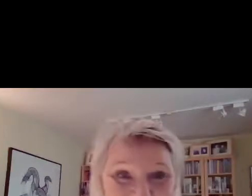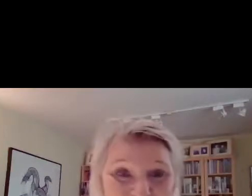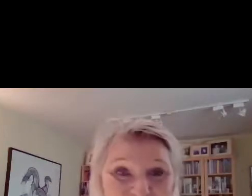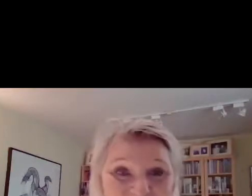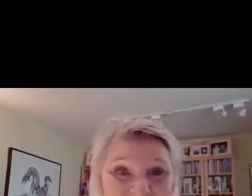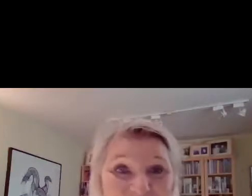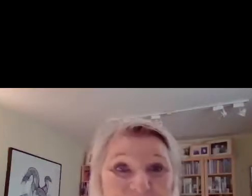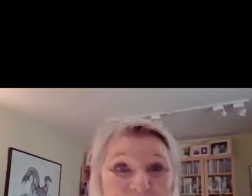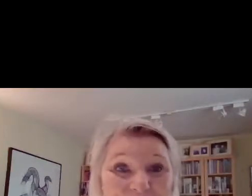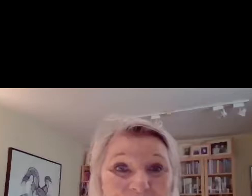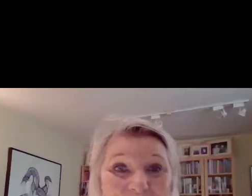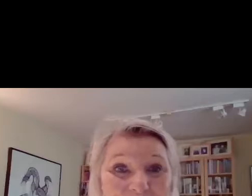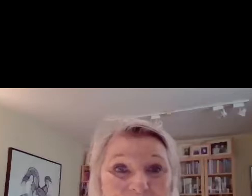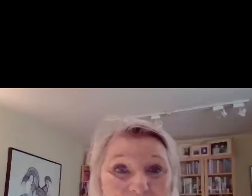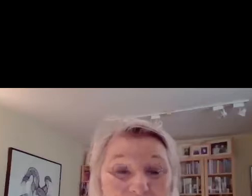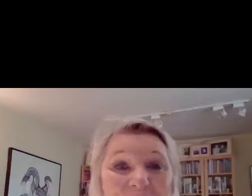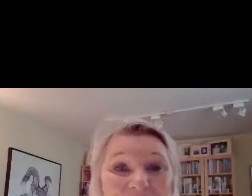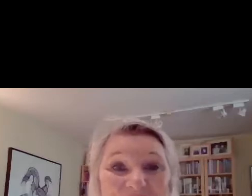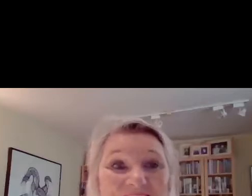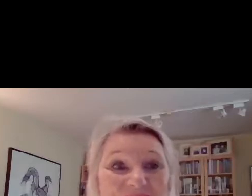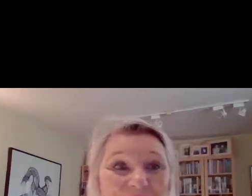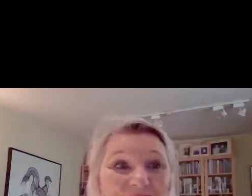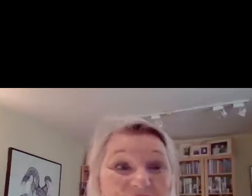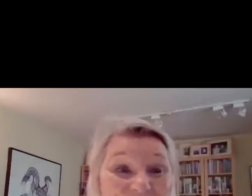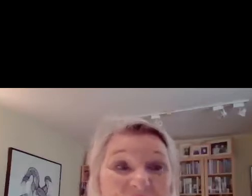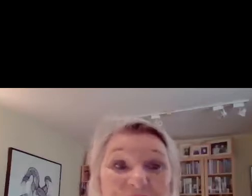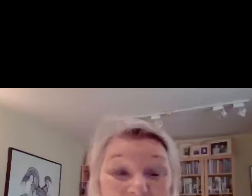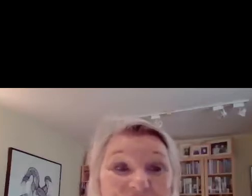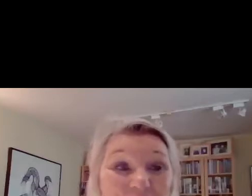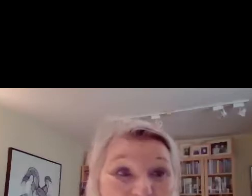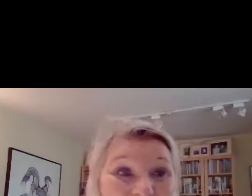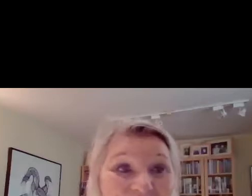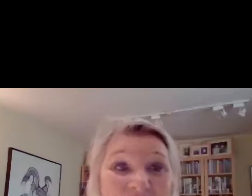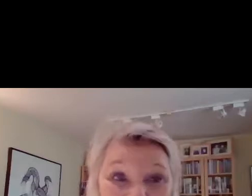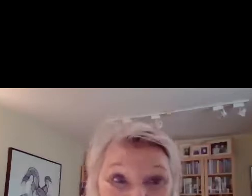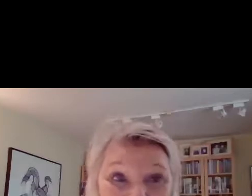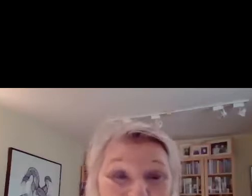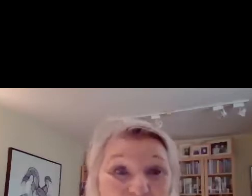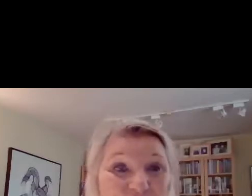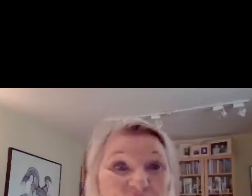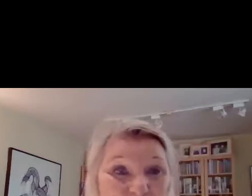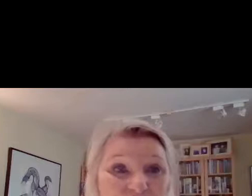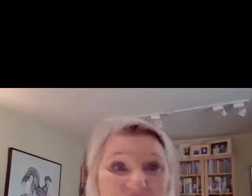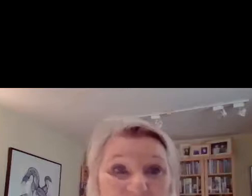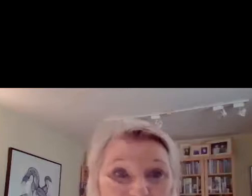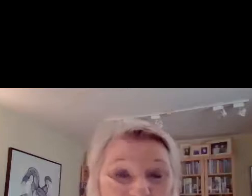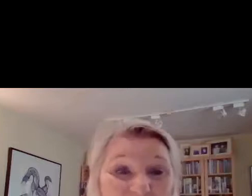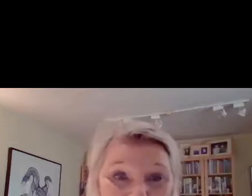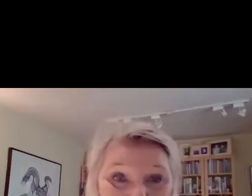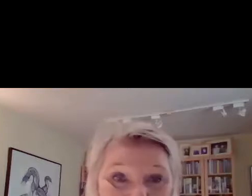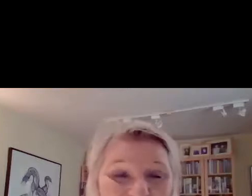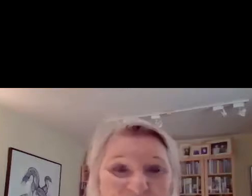this discussion is Zainab Amarae. Zainab's mixed race heritage, which includes